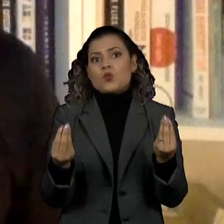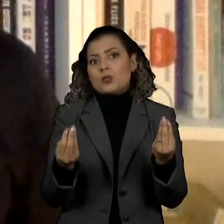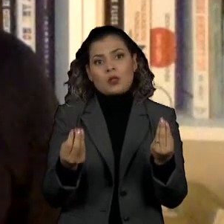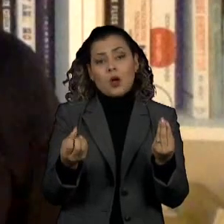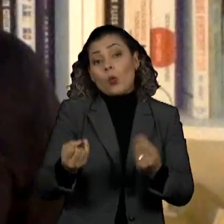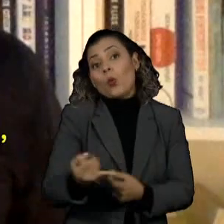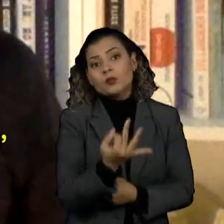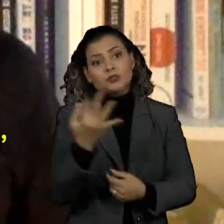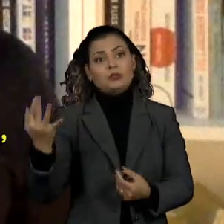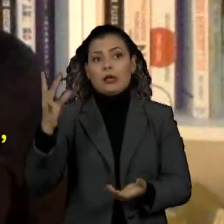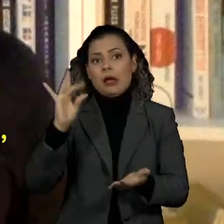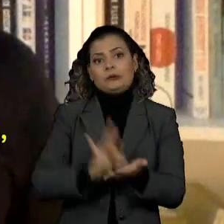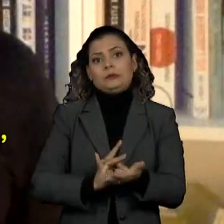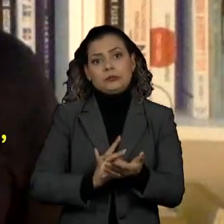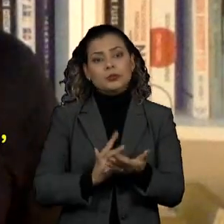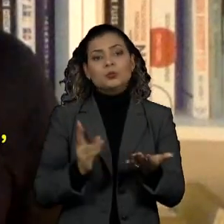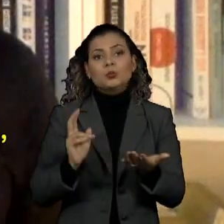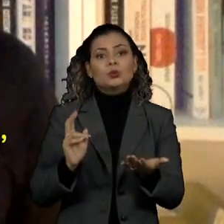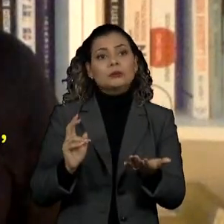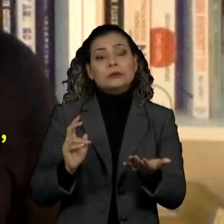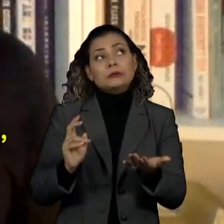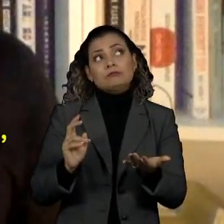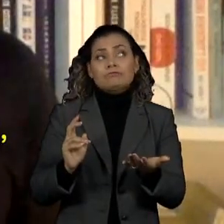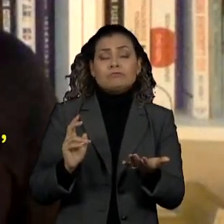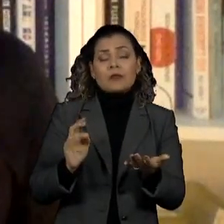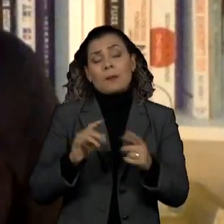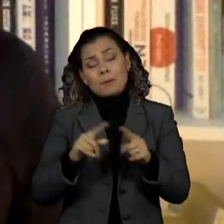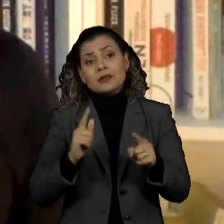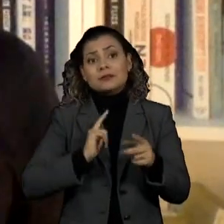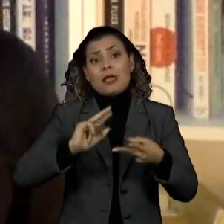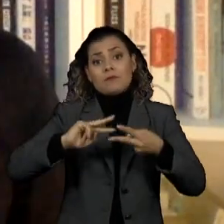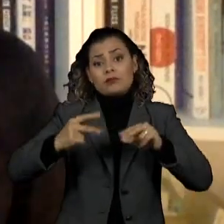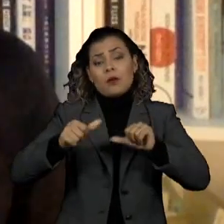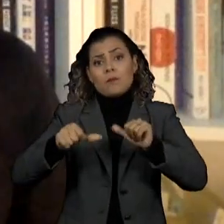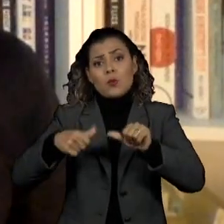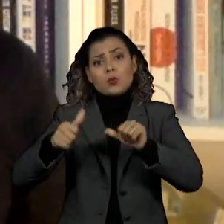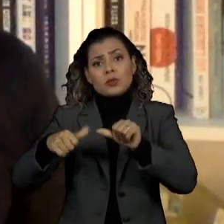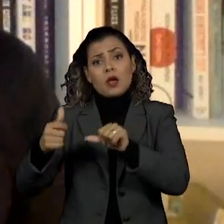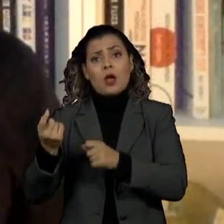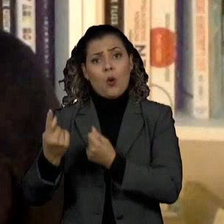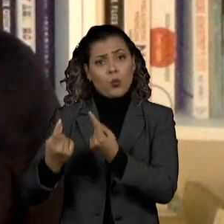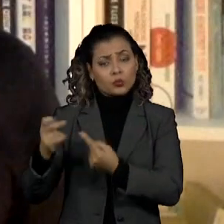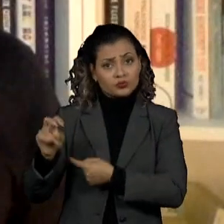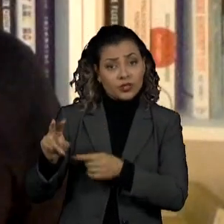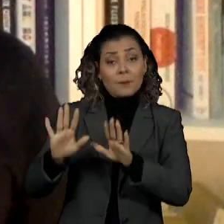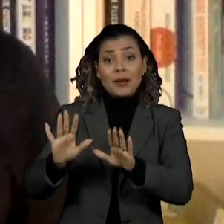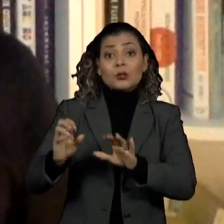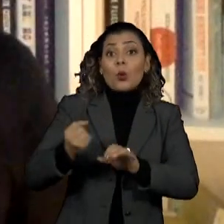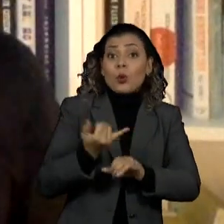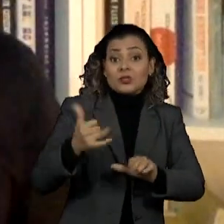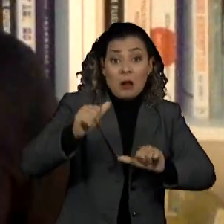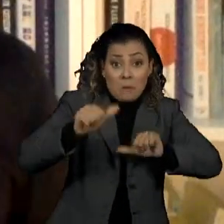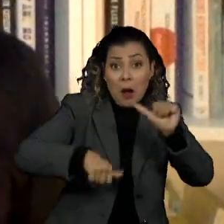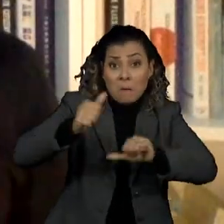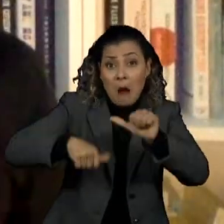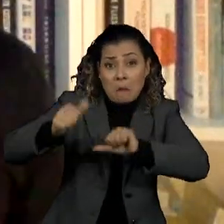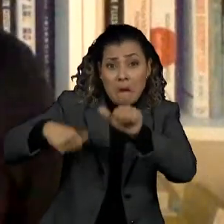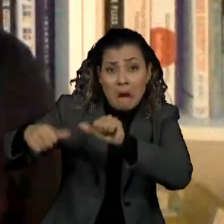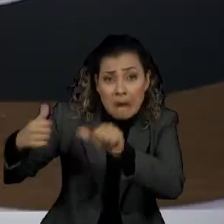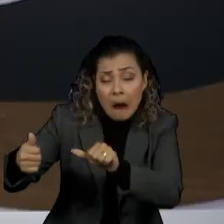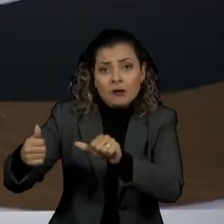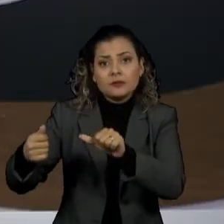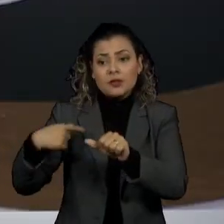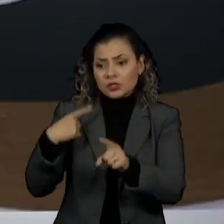large number of, there are viral mutants, there's no doubt about it. But the number of viral mutations that we've found thus far hasn't seemed to be